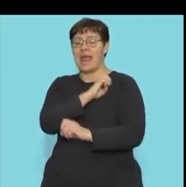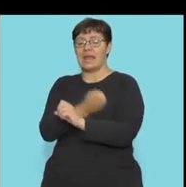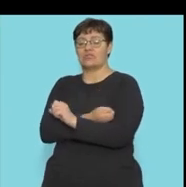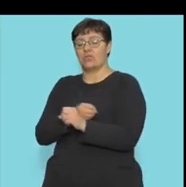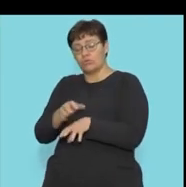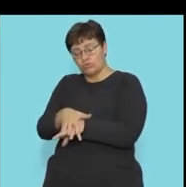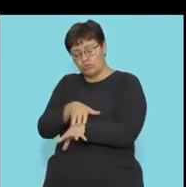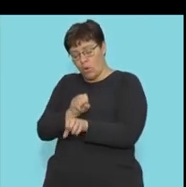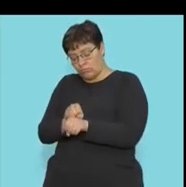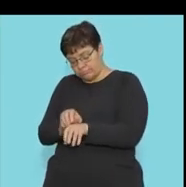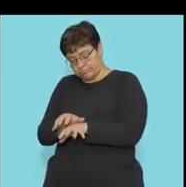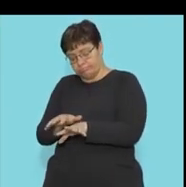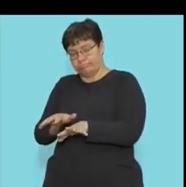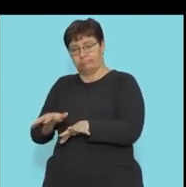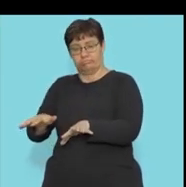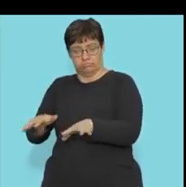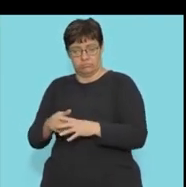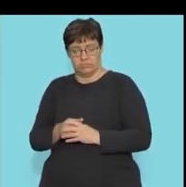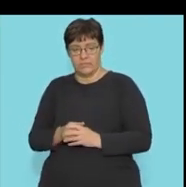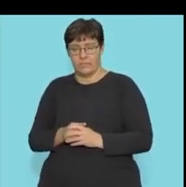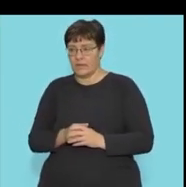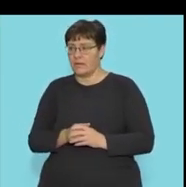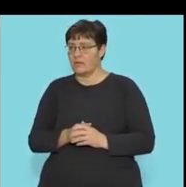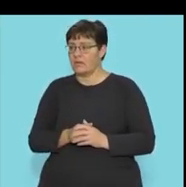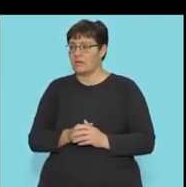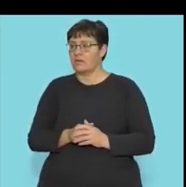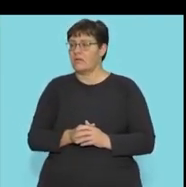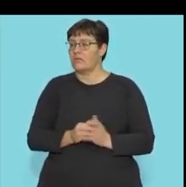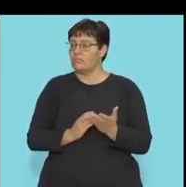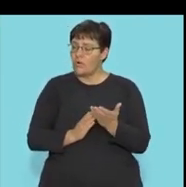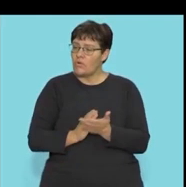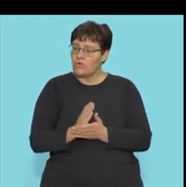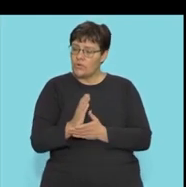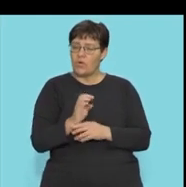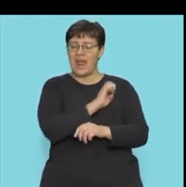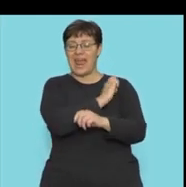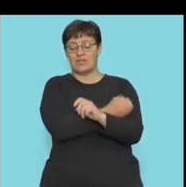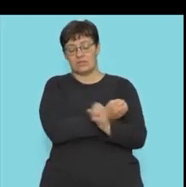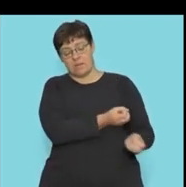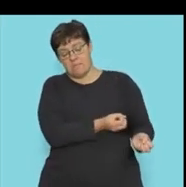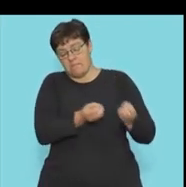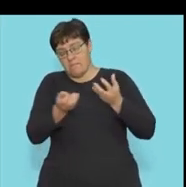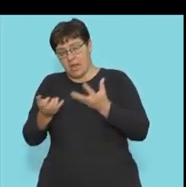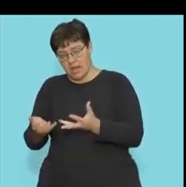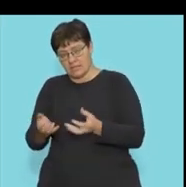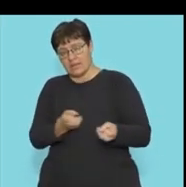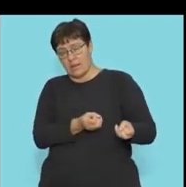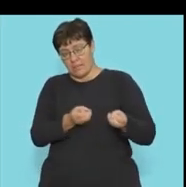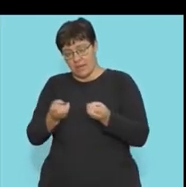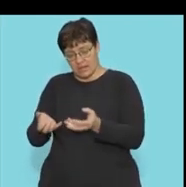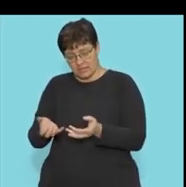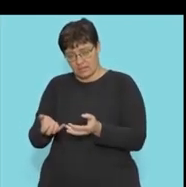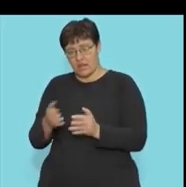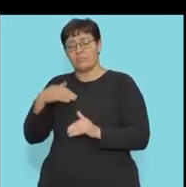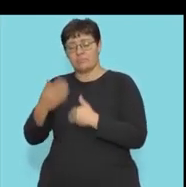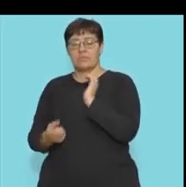releases energy slowly. So if you look at this, it gradually passes the energy from this in a series of